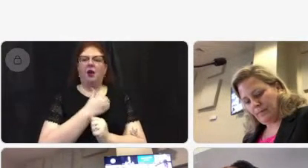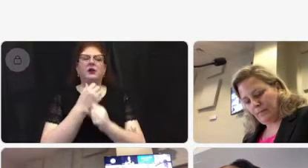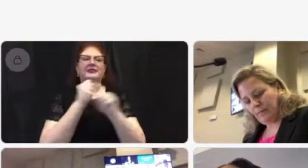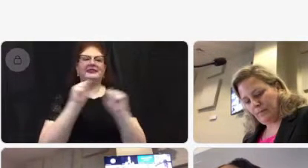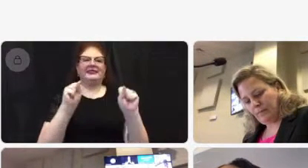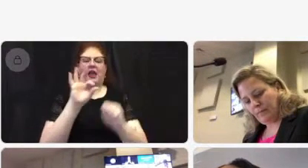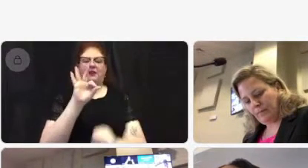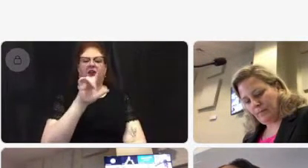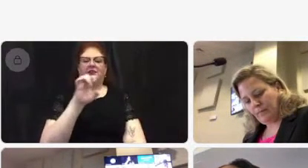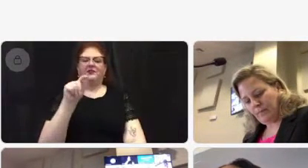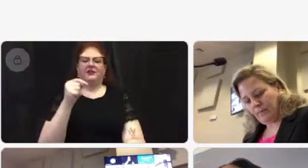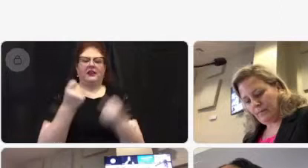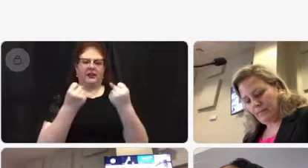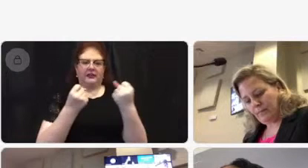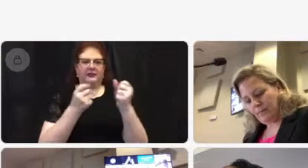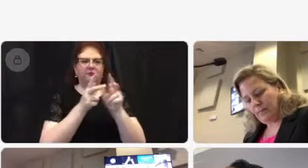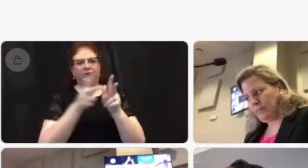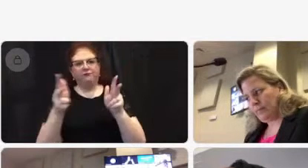fire.